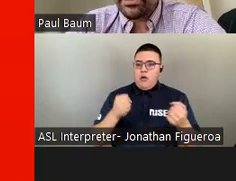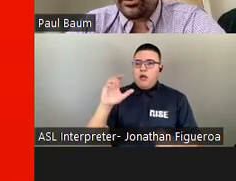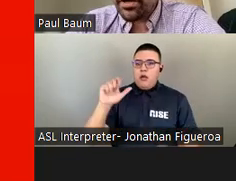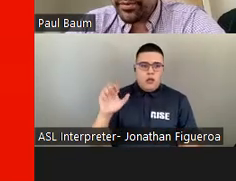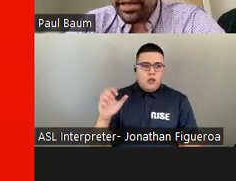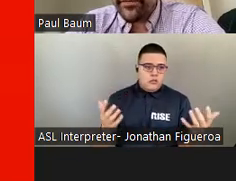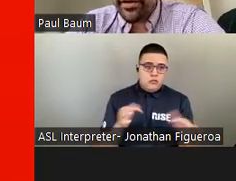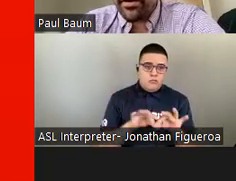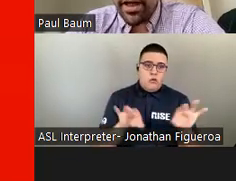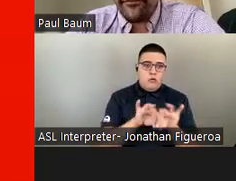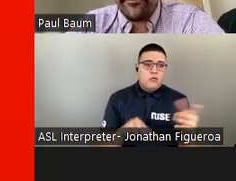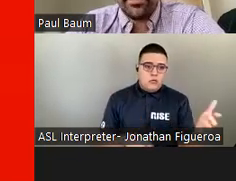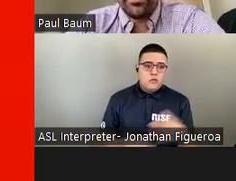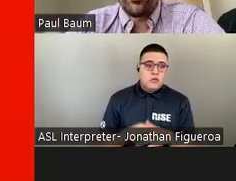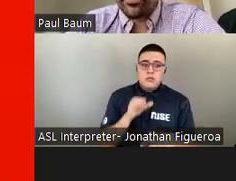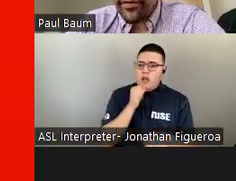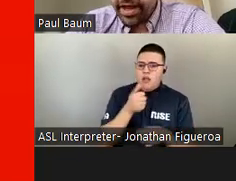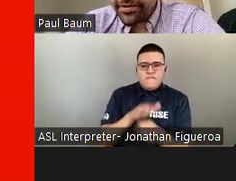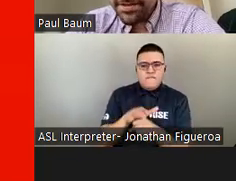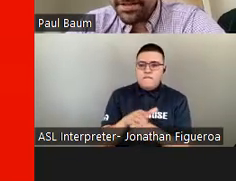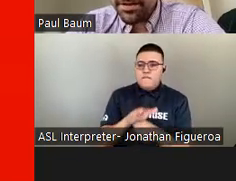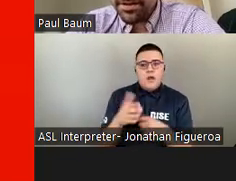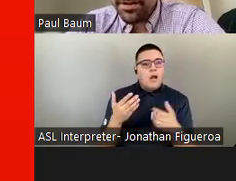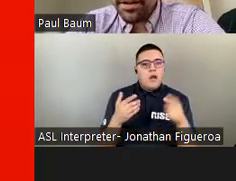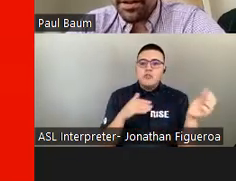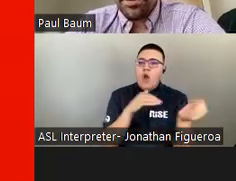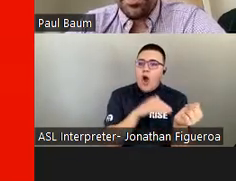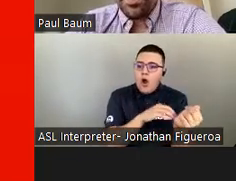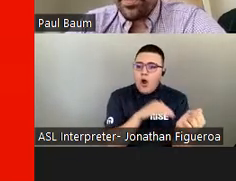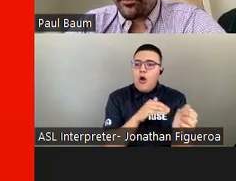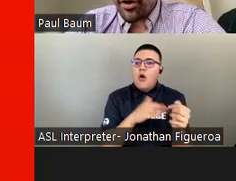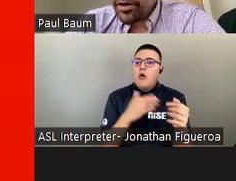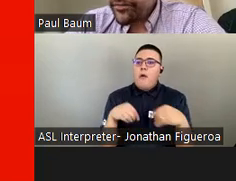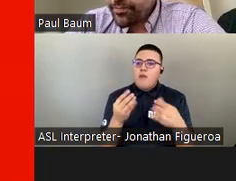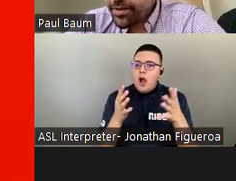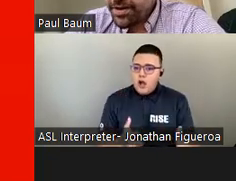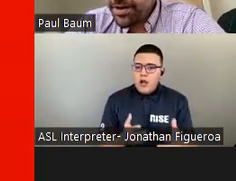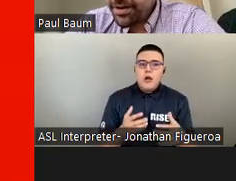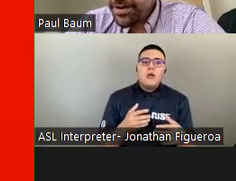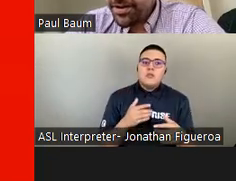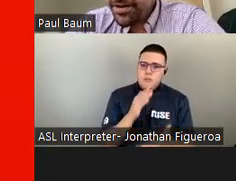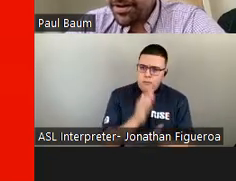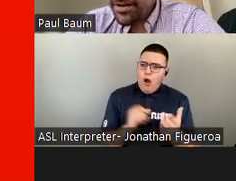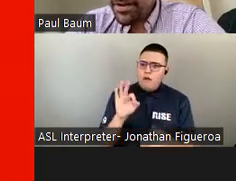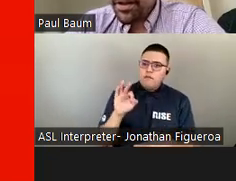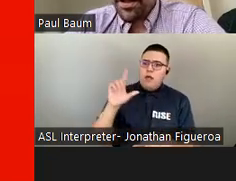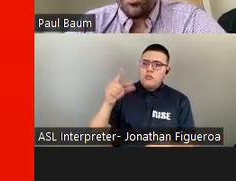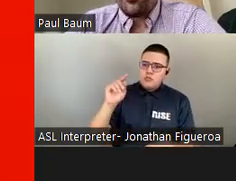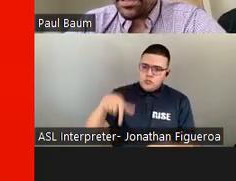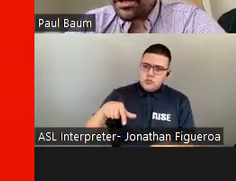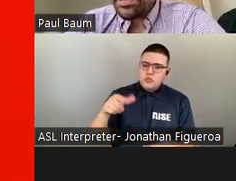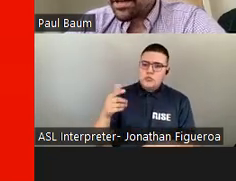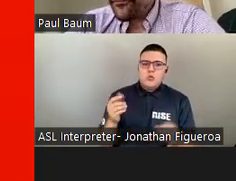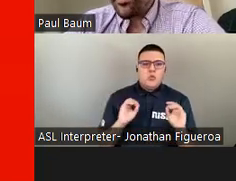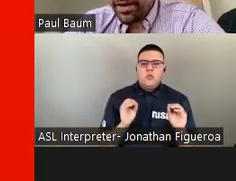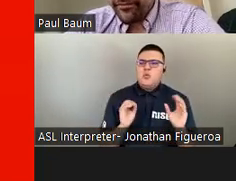that I do not believe there are enough providers that are part of community,